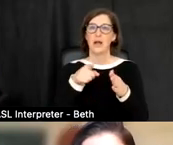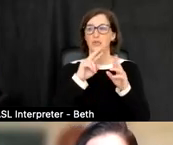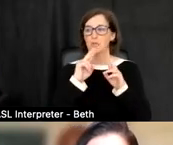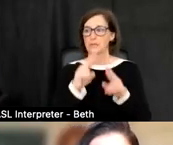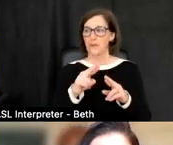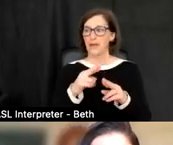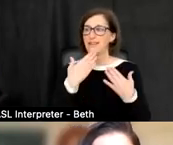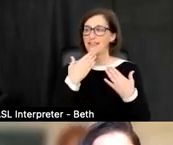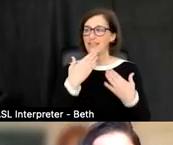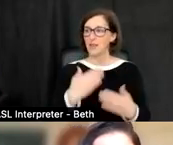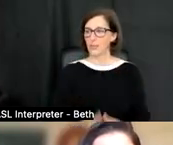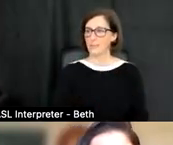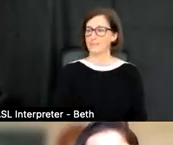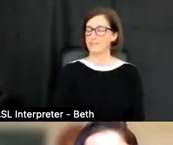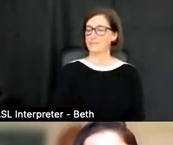respond. Thank you.